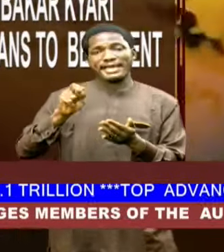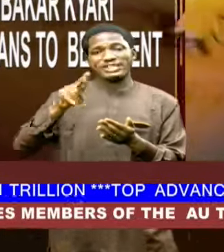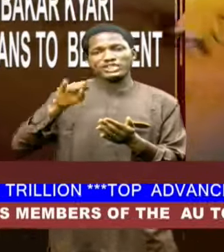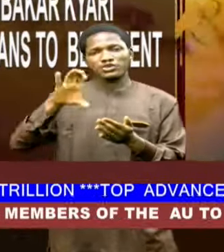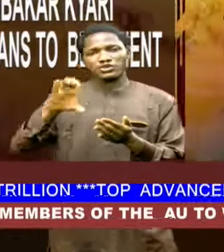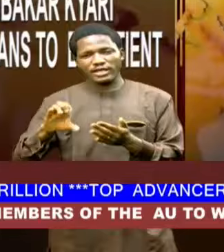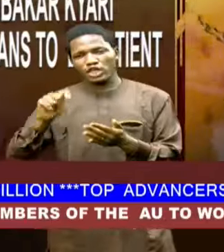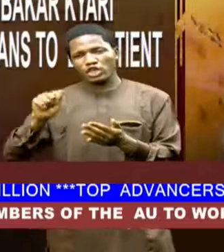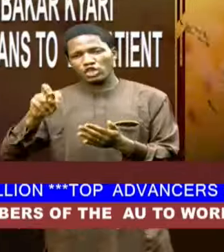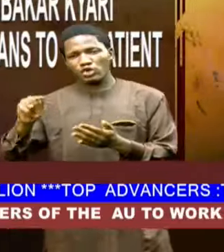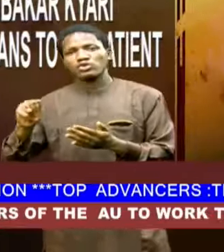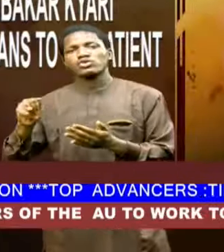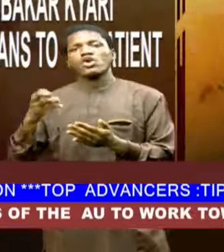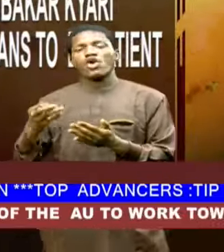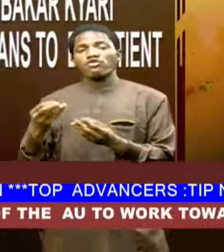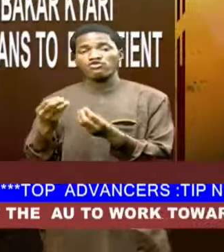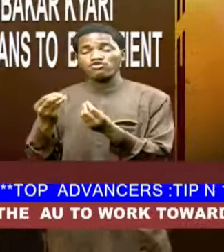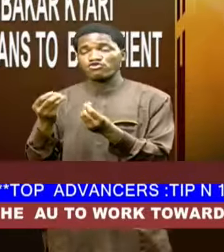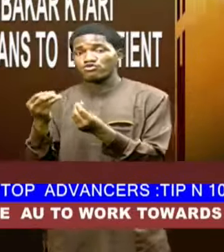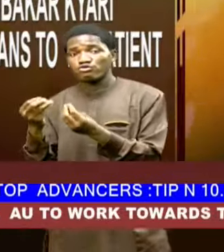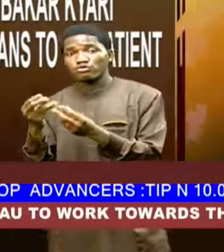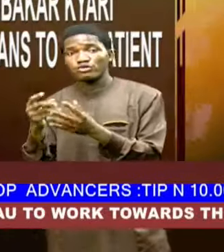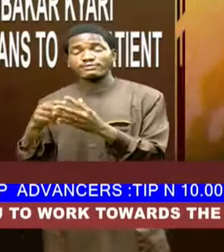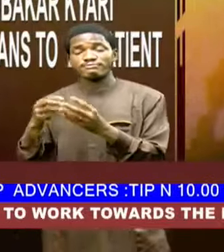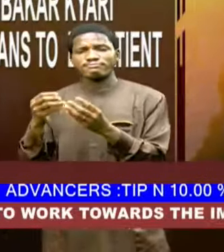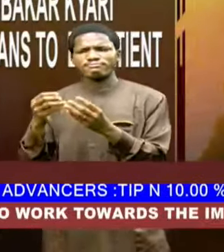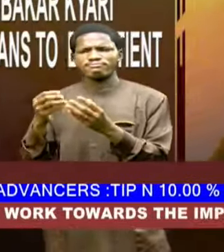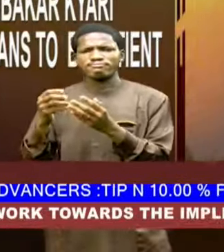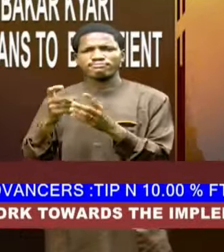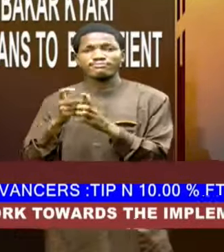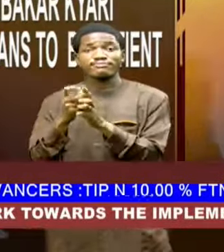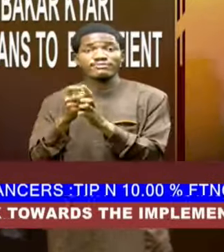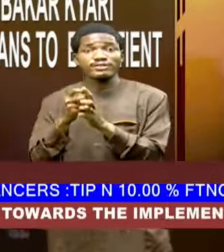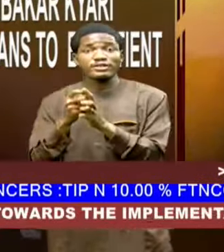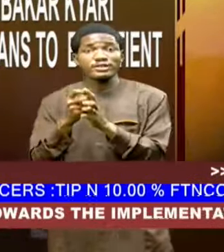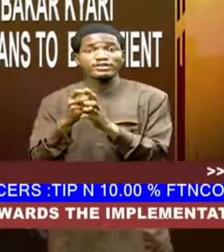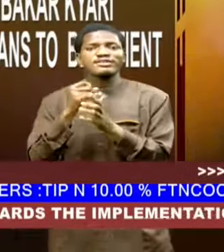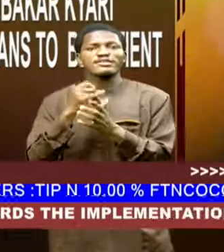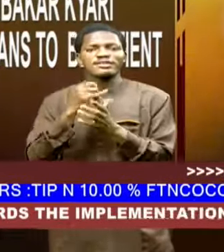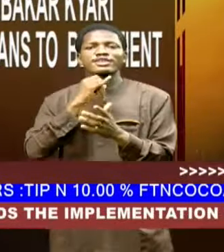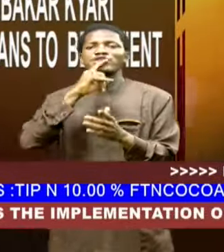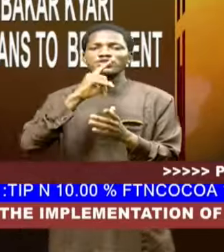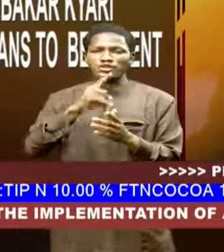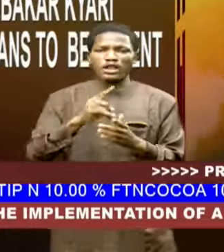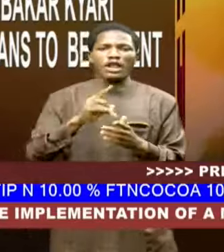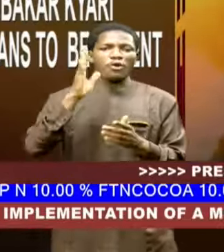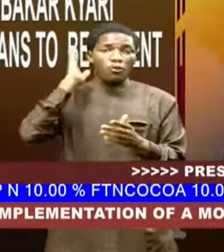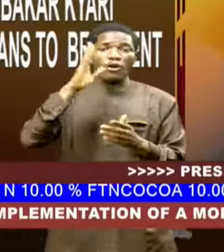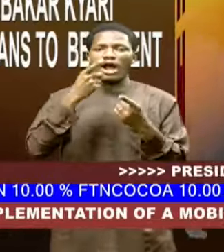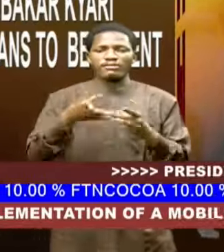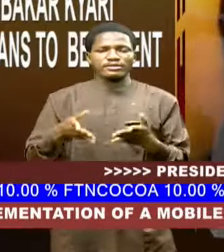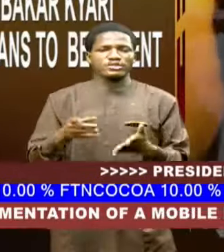the 36 states of the Federation as one of the programs to be rolled out this week.